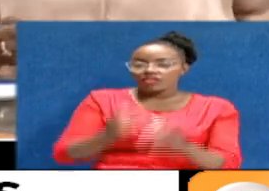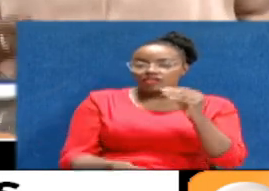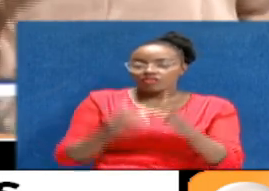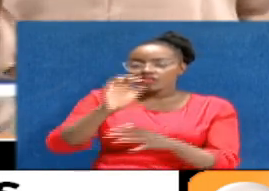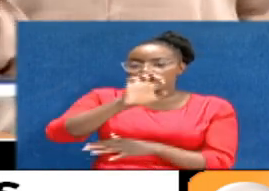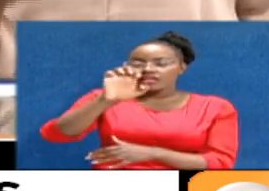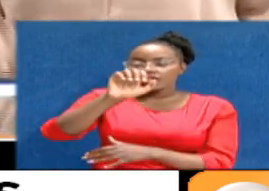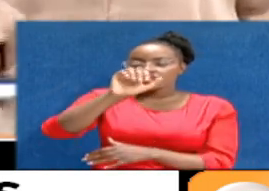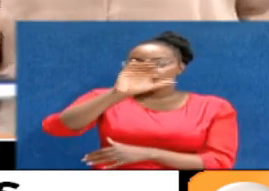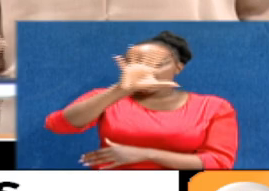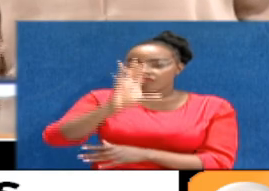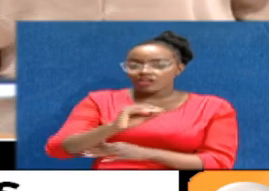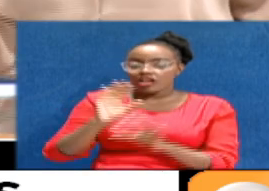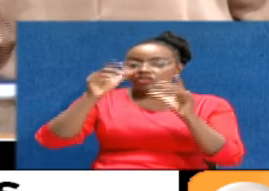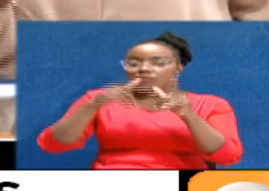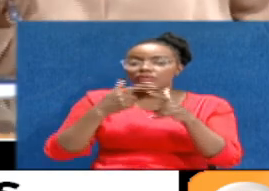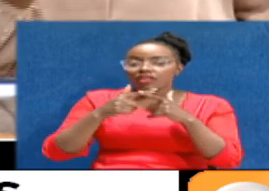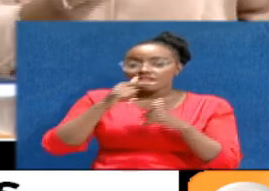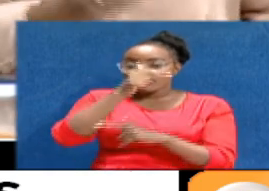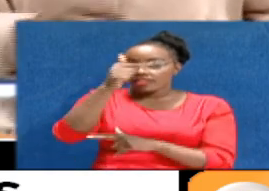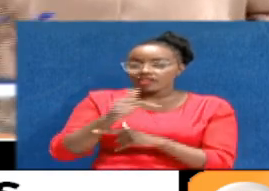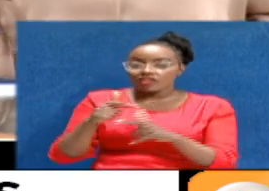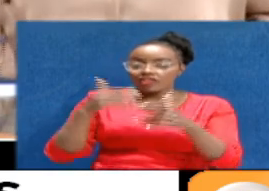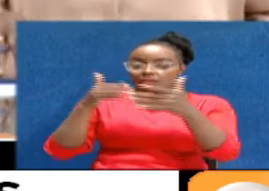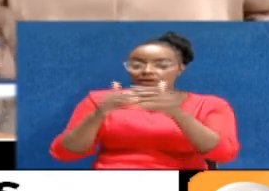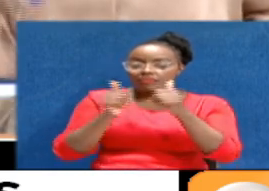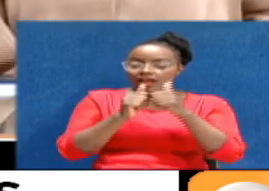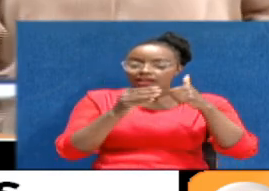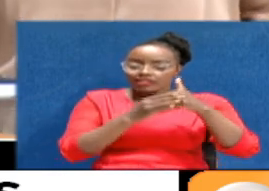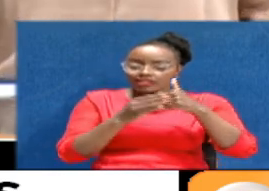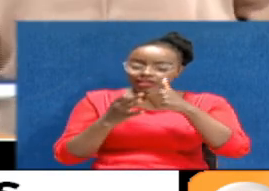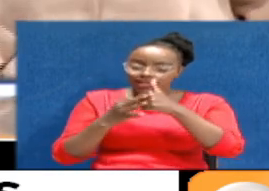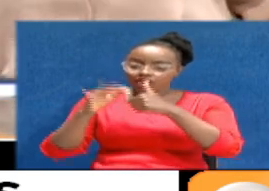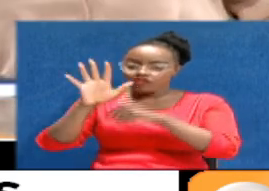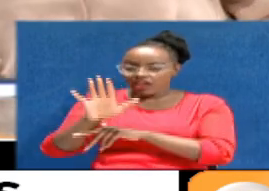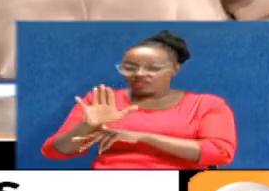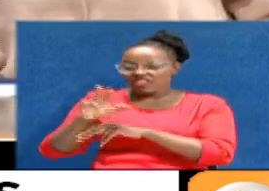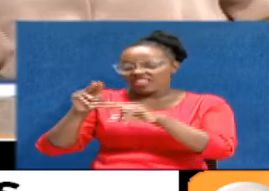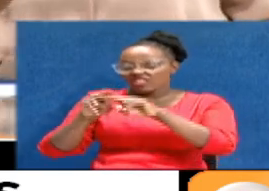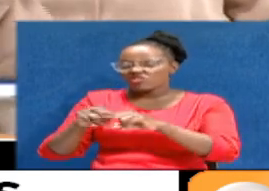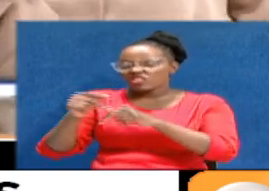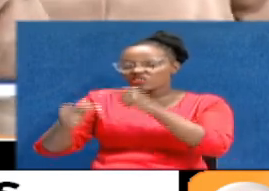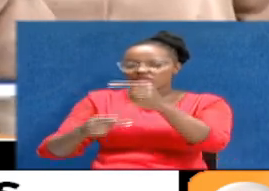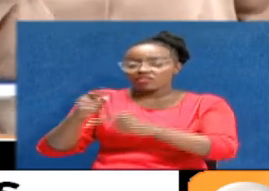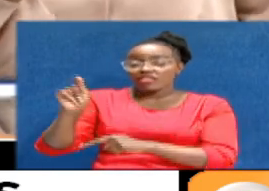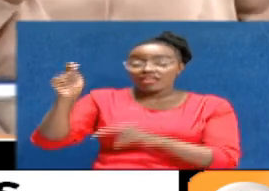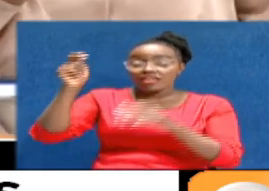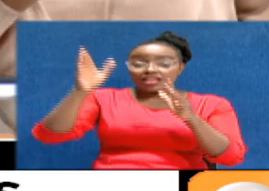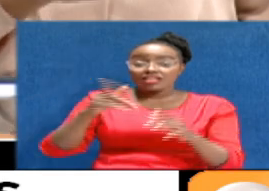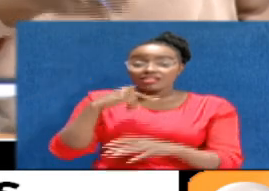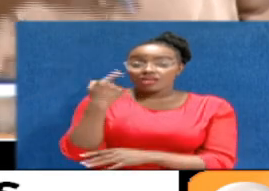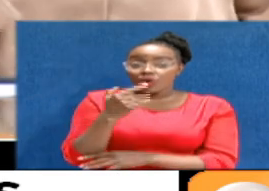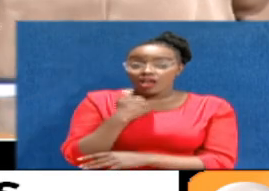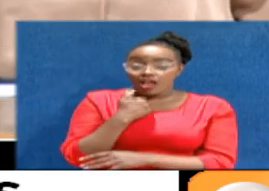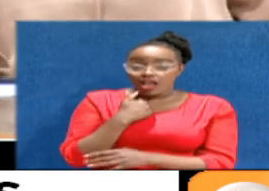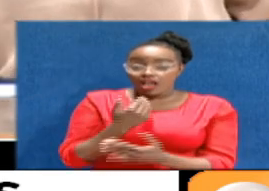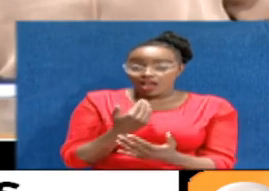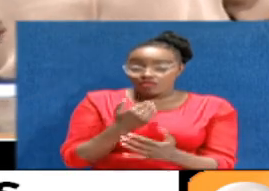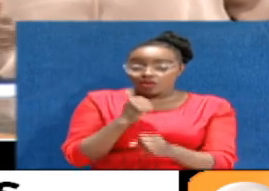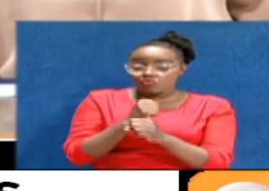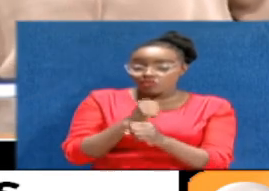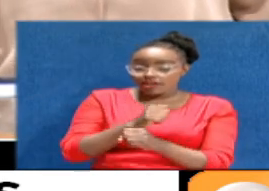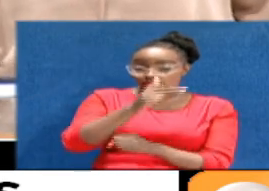East African Community. But for some reason, Tanzania still relies on the 1985 agreement. And also things like Kenyans who are arriving